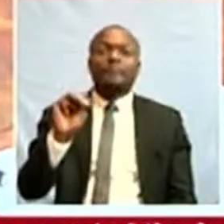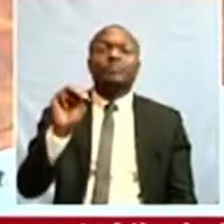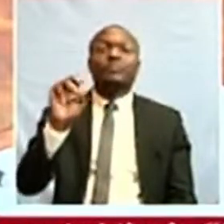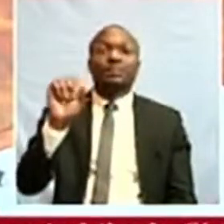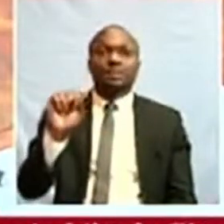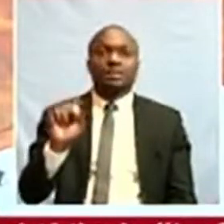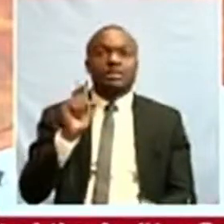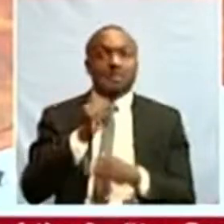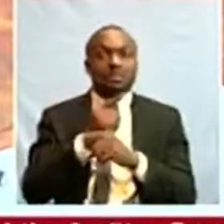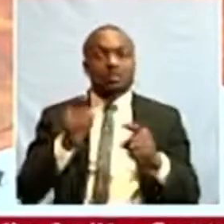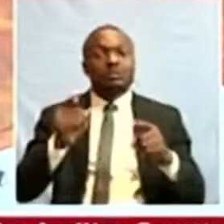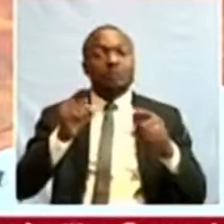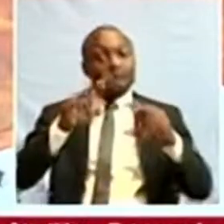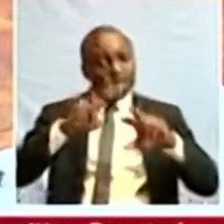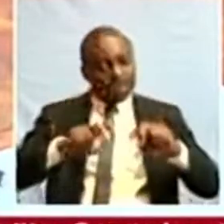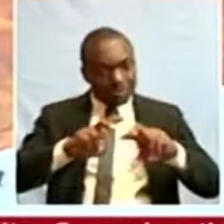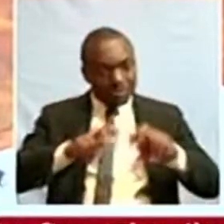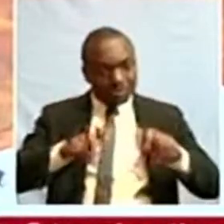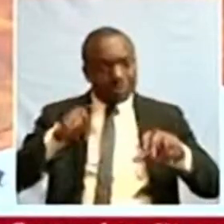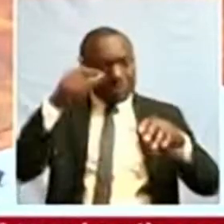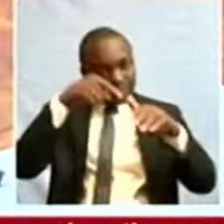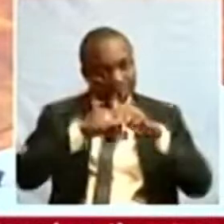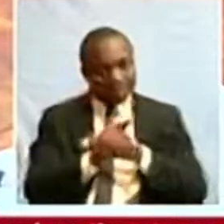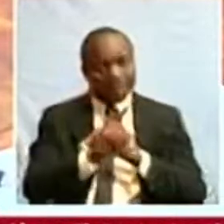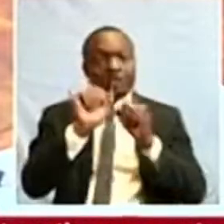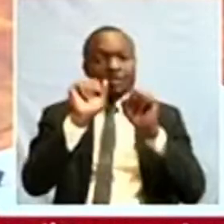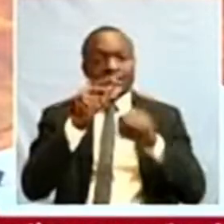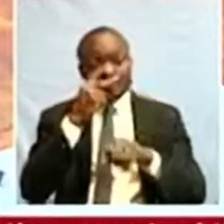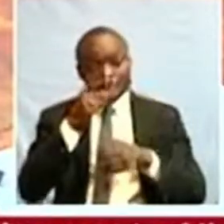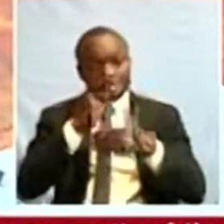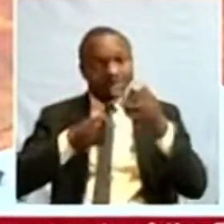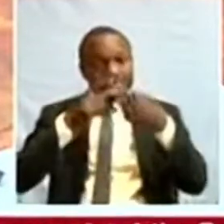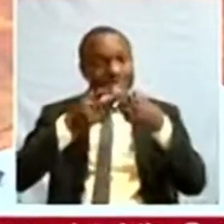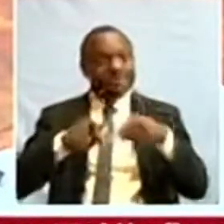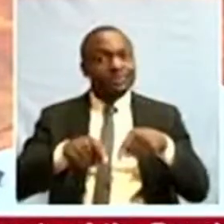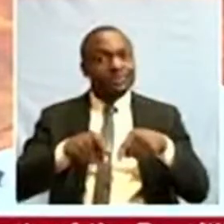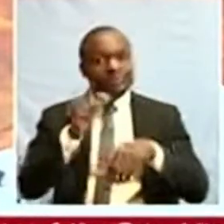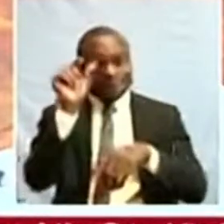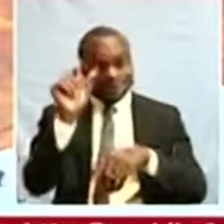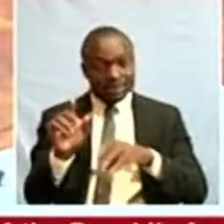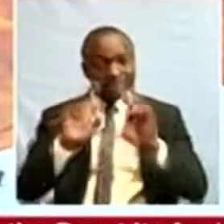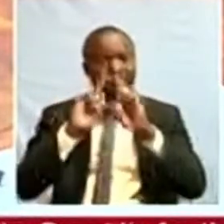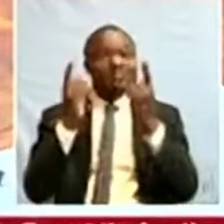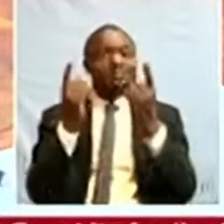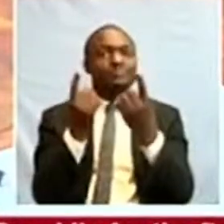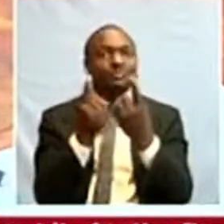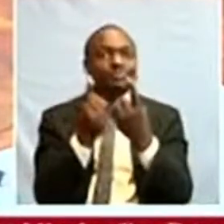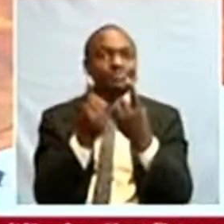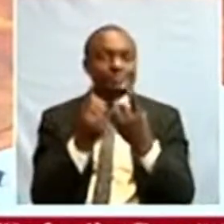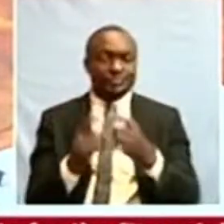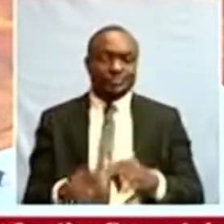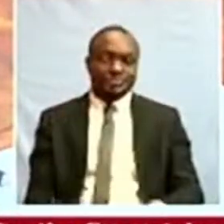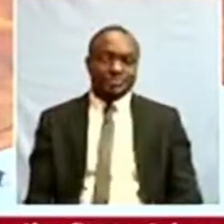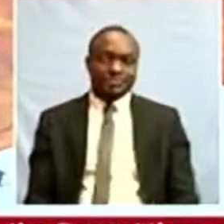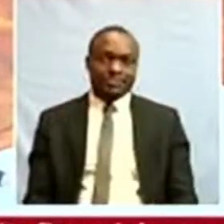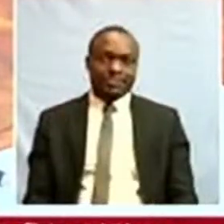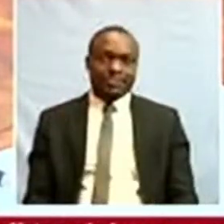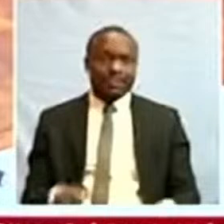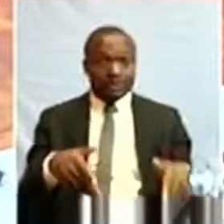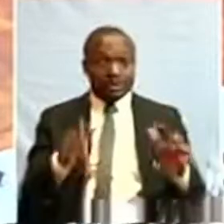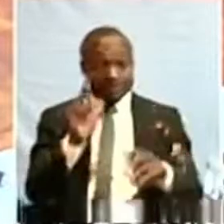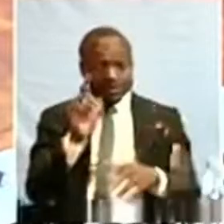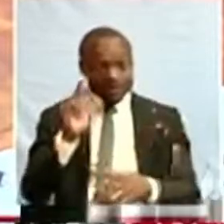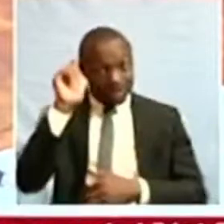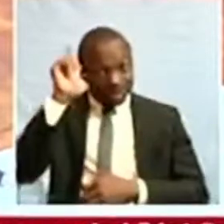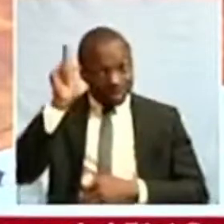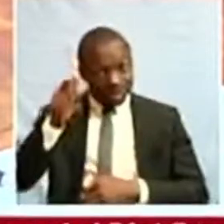can log in if you've got details, and we can be able to see what is happening in each district. So I will allow you